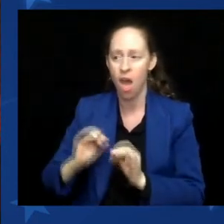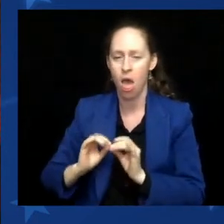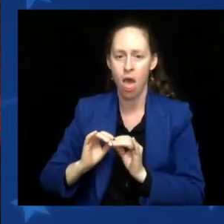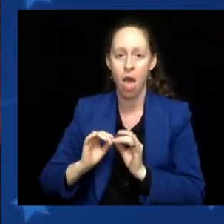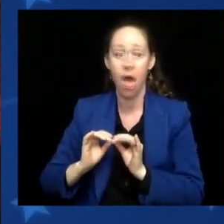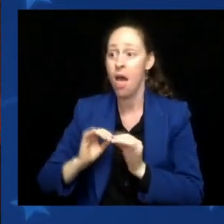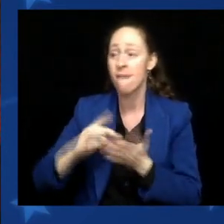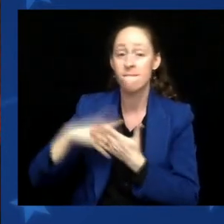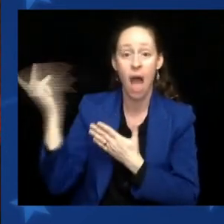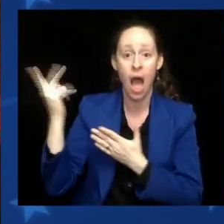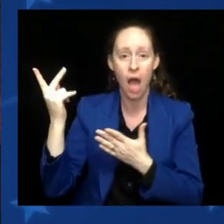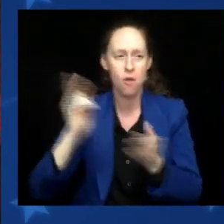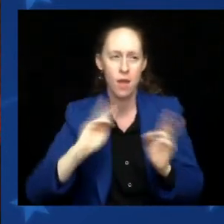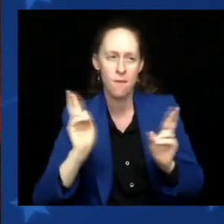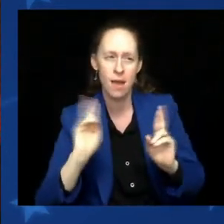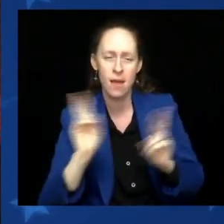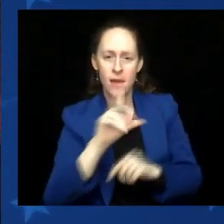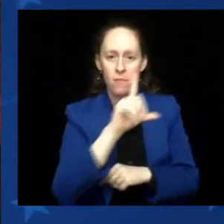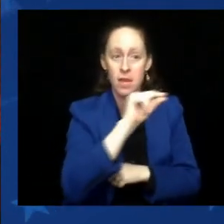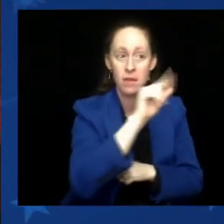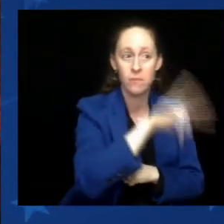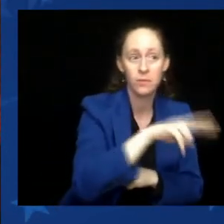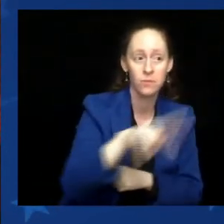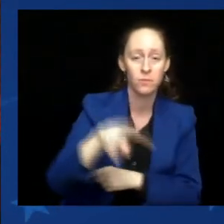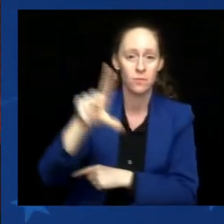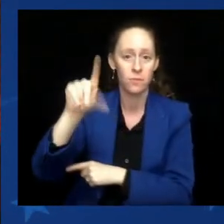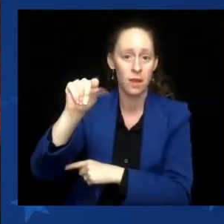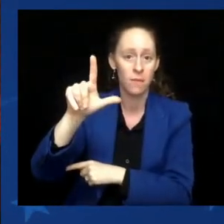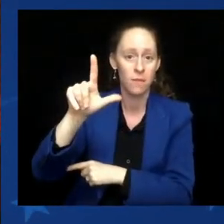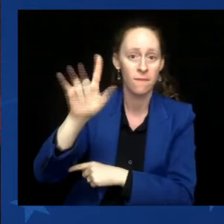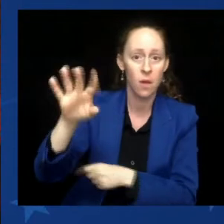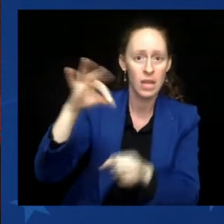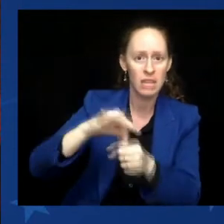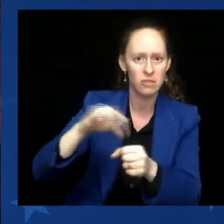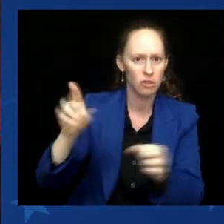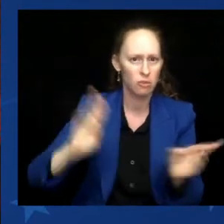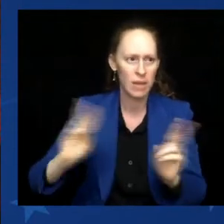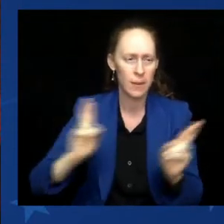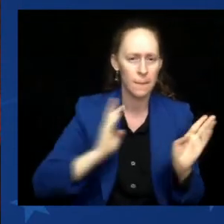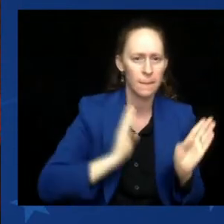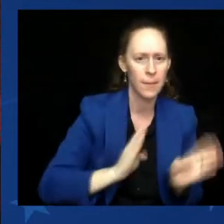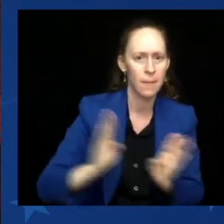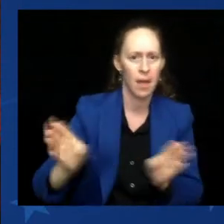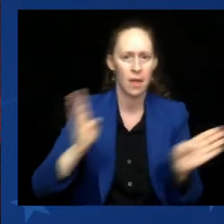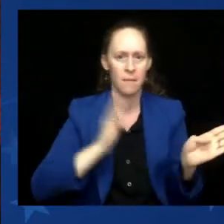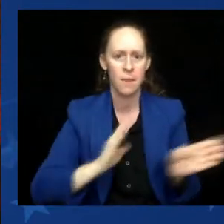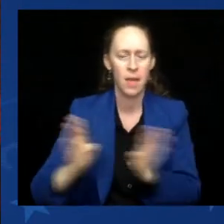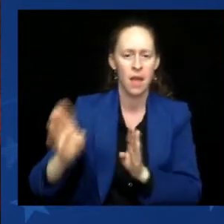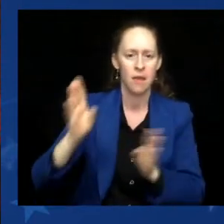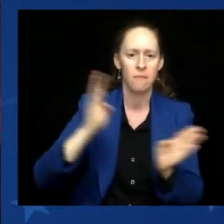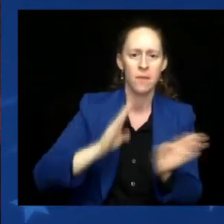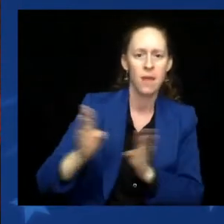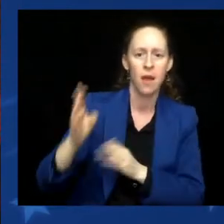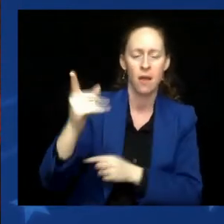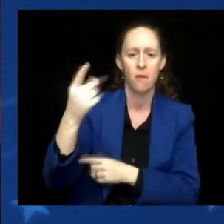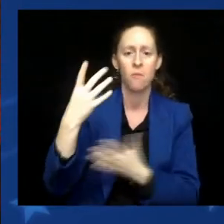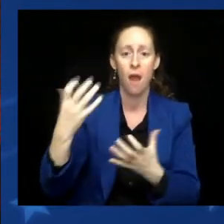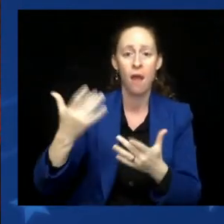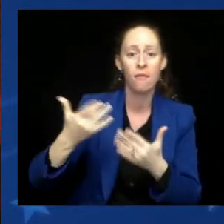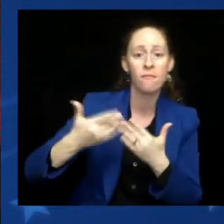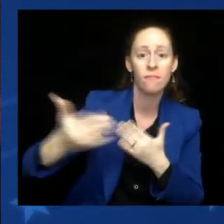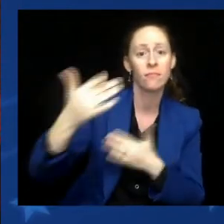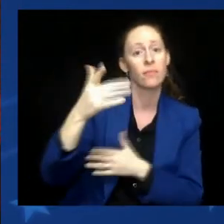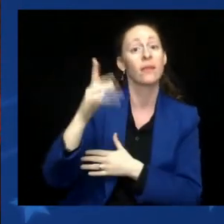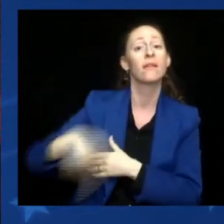time to nullify the votes of 81 million people. This time, they're determined to succeed